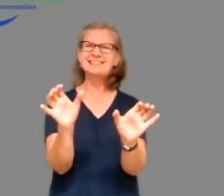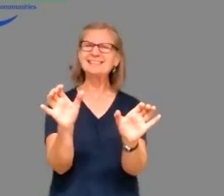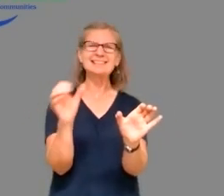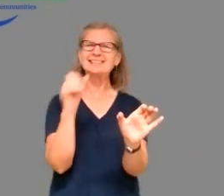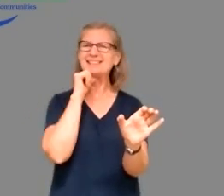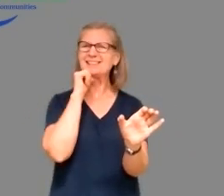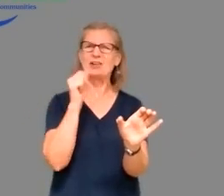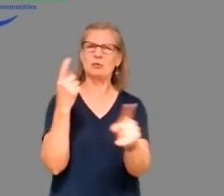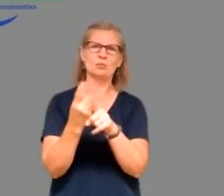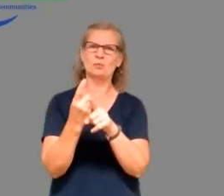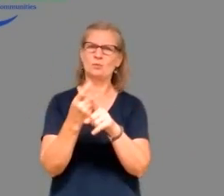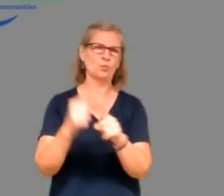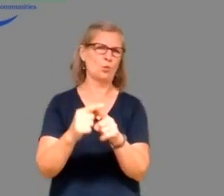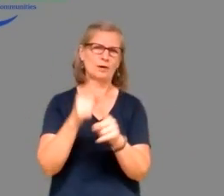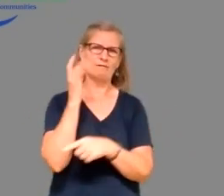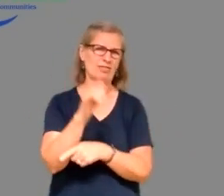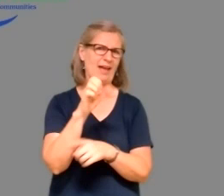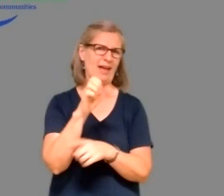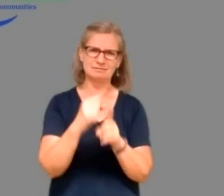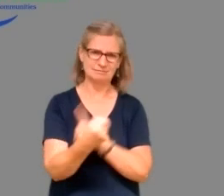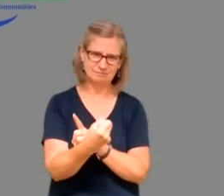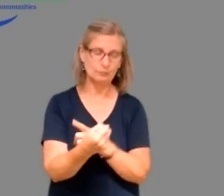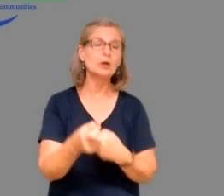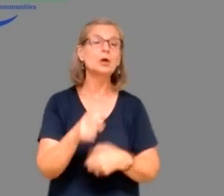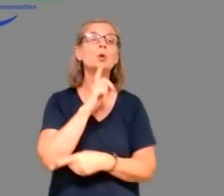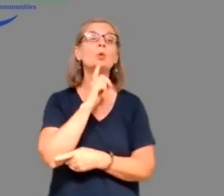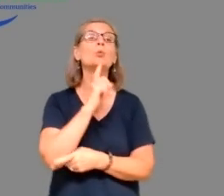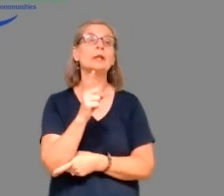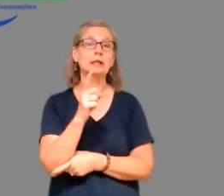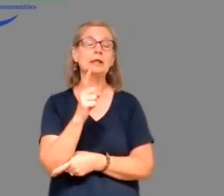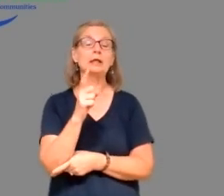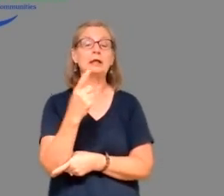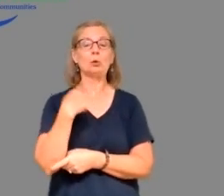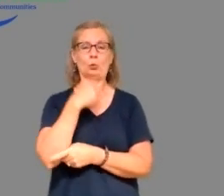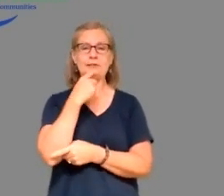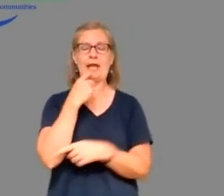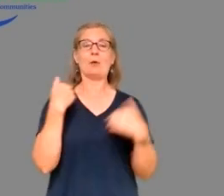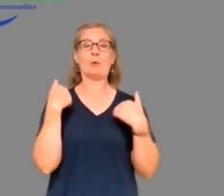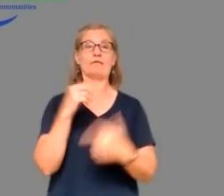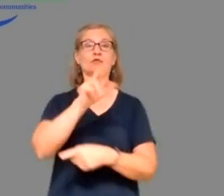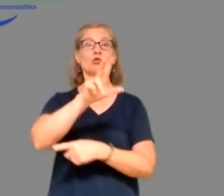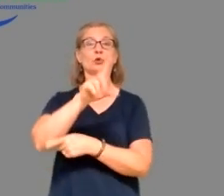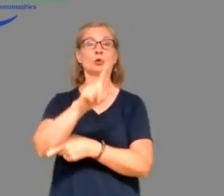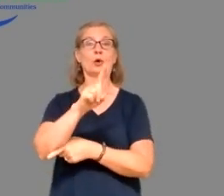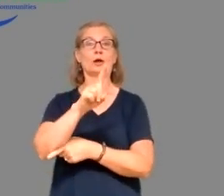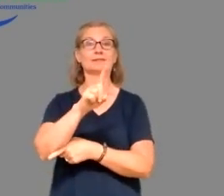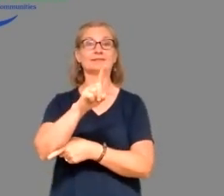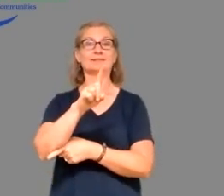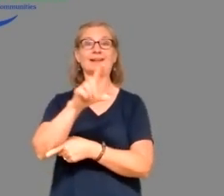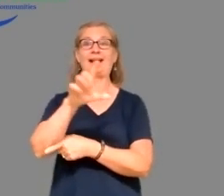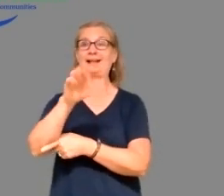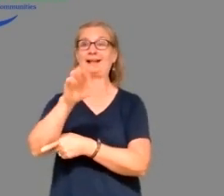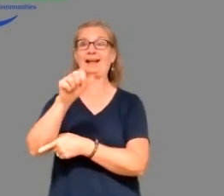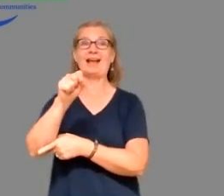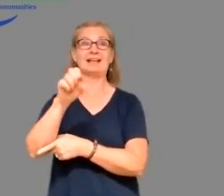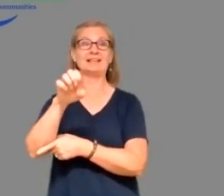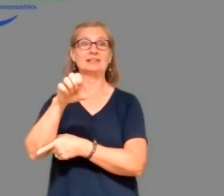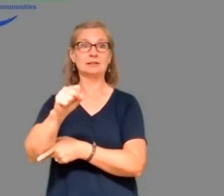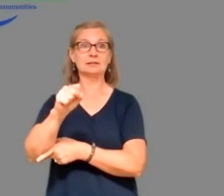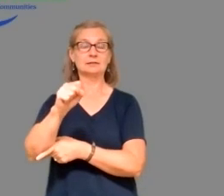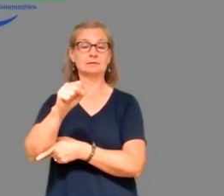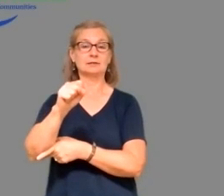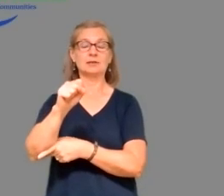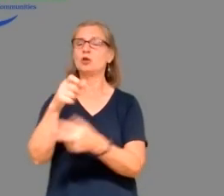accurate there. We basically say we have 31 cases, whether they're active,